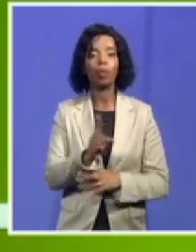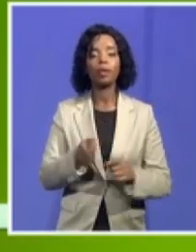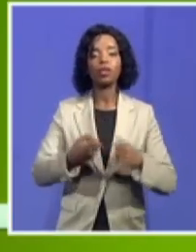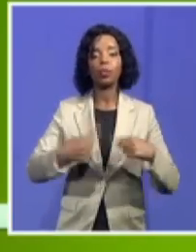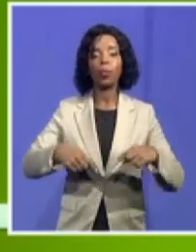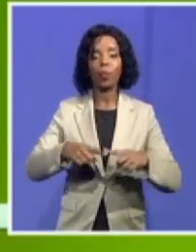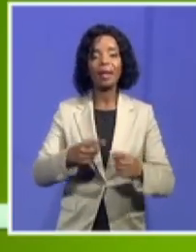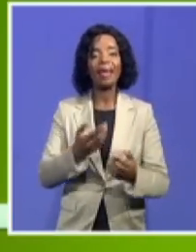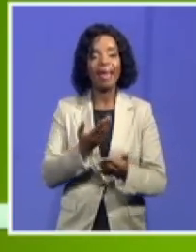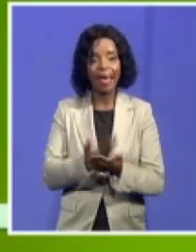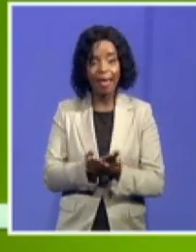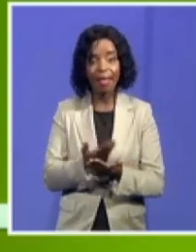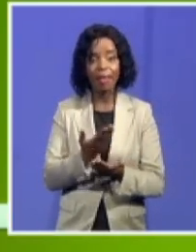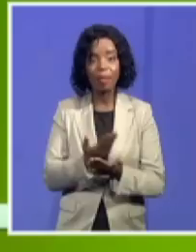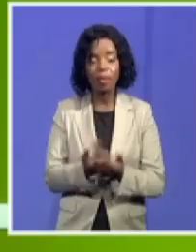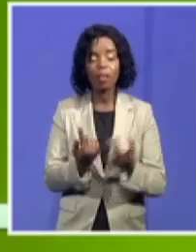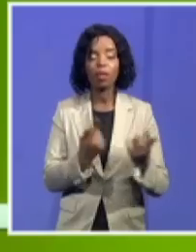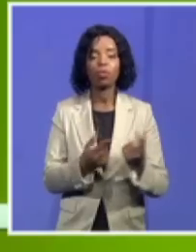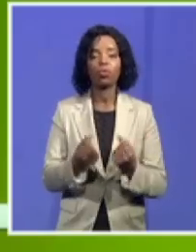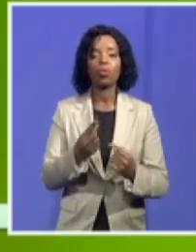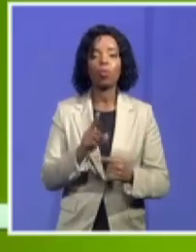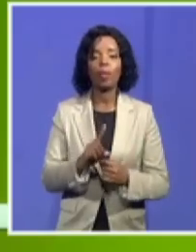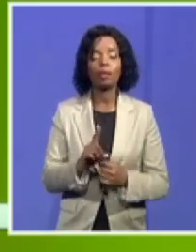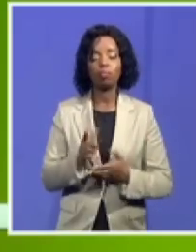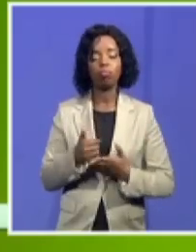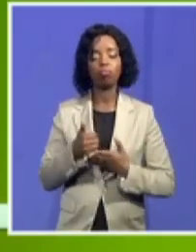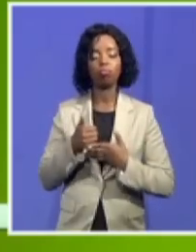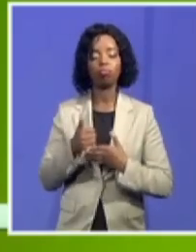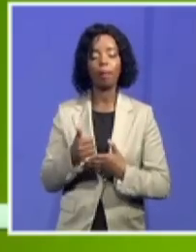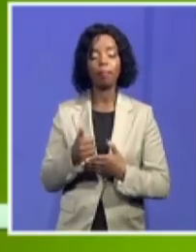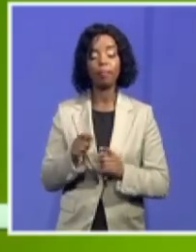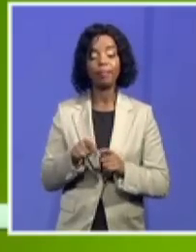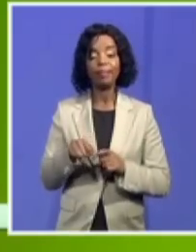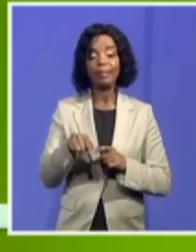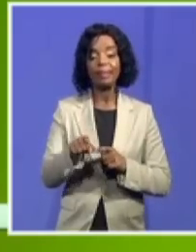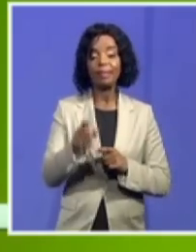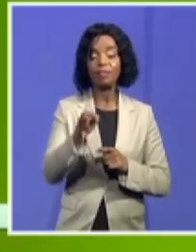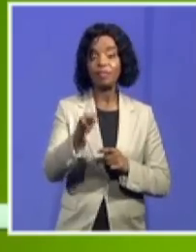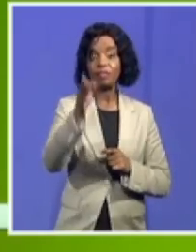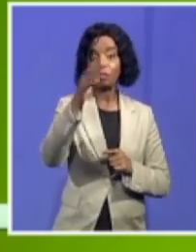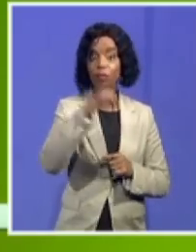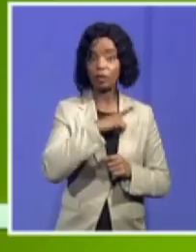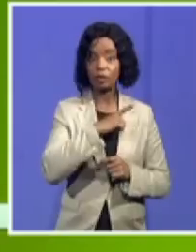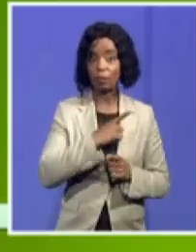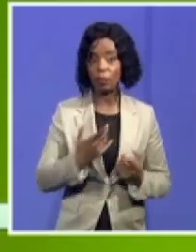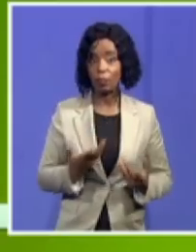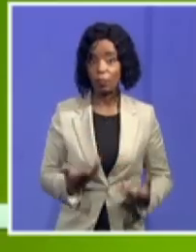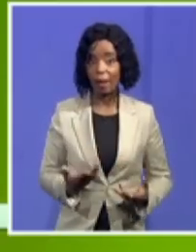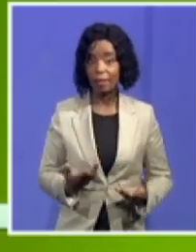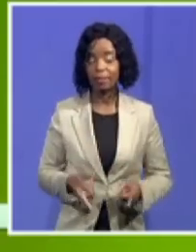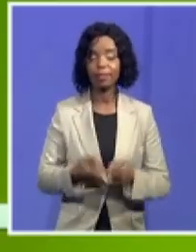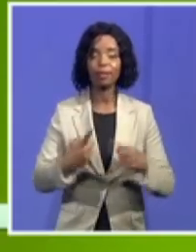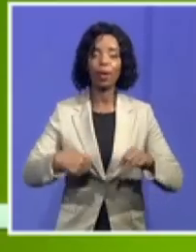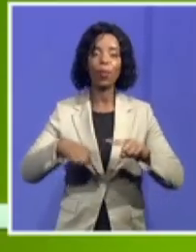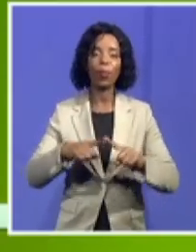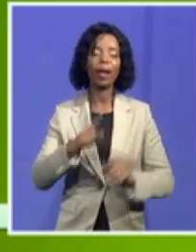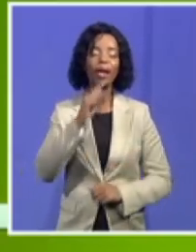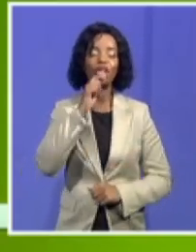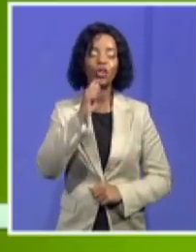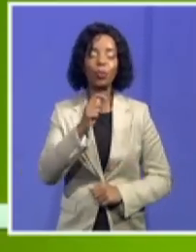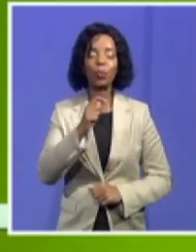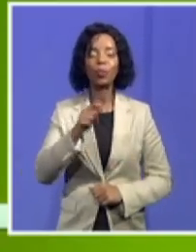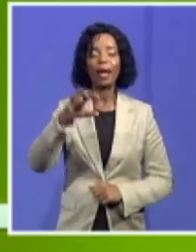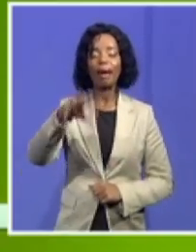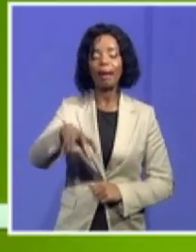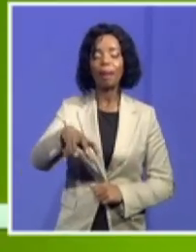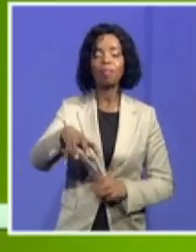harvest the best benefits going into the future, because we are the real hub of mining, possibly in the whole